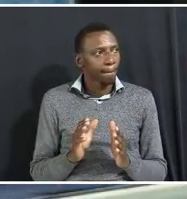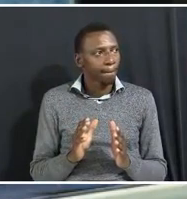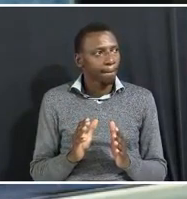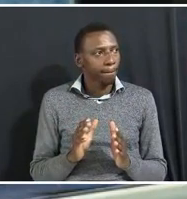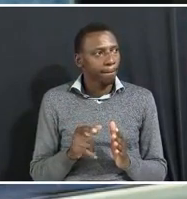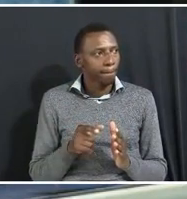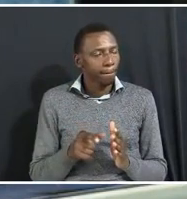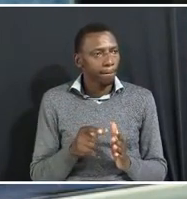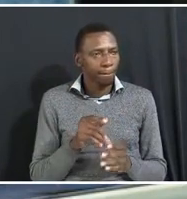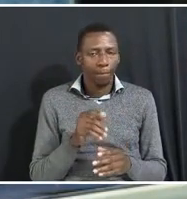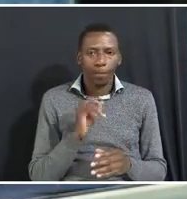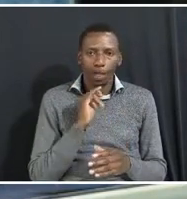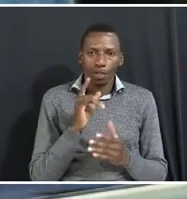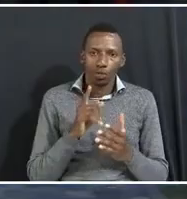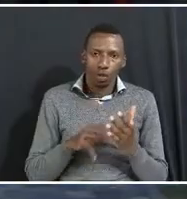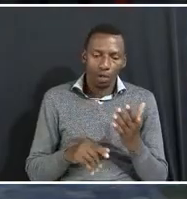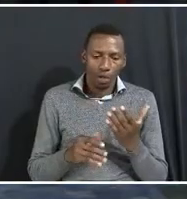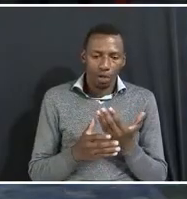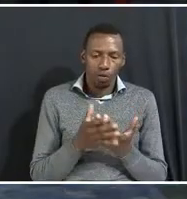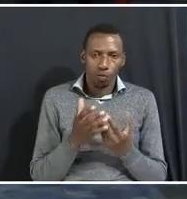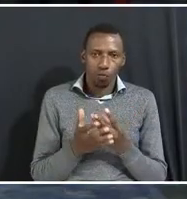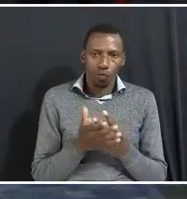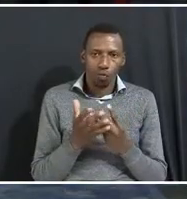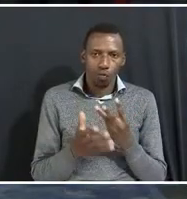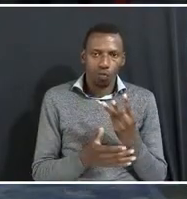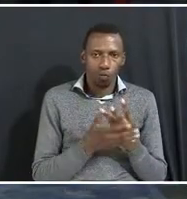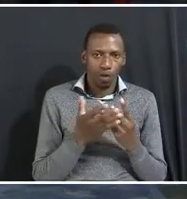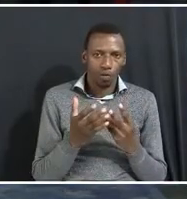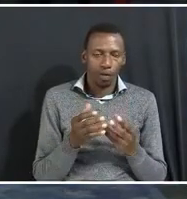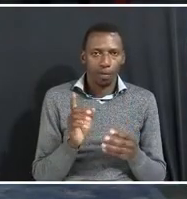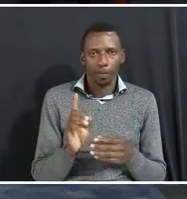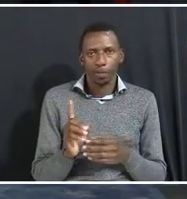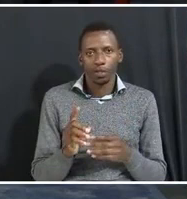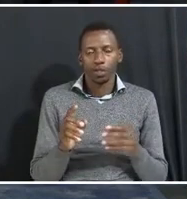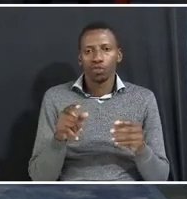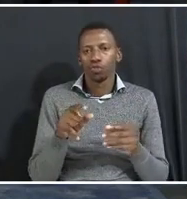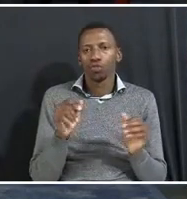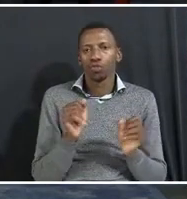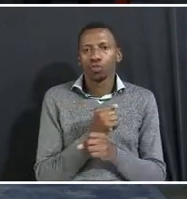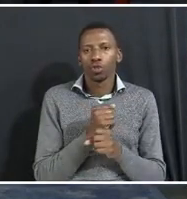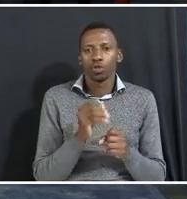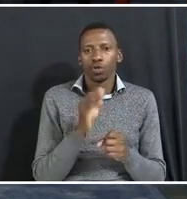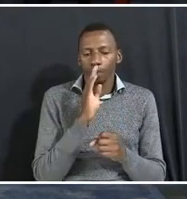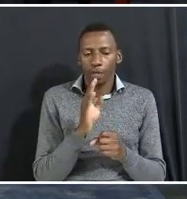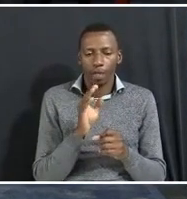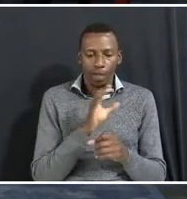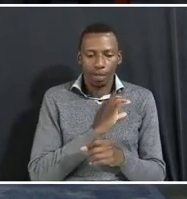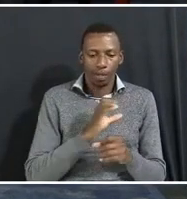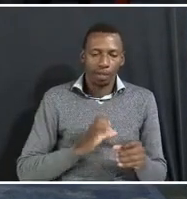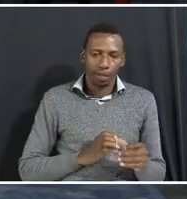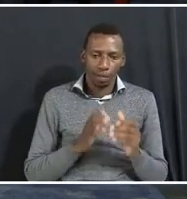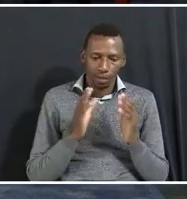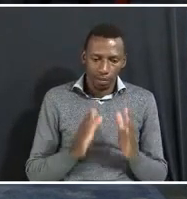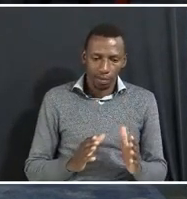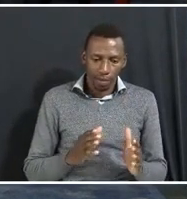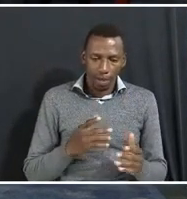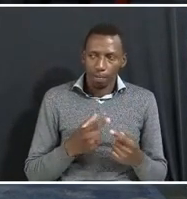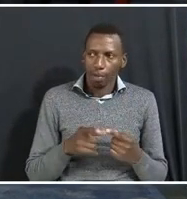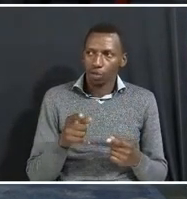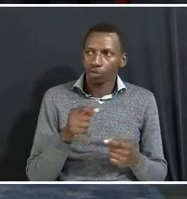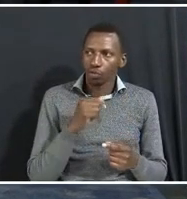is actually in welfare ministry. Mm-hmm. There's no way you can be a Christian in the true sense and you fail